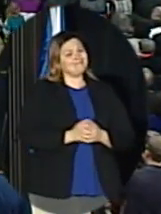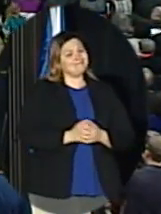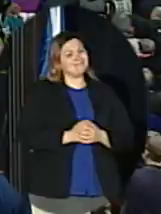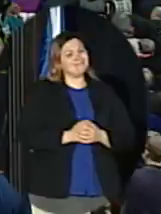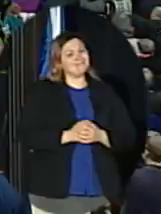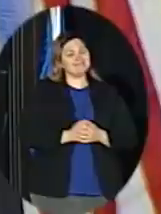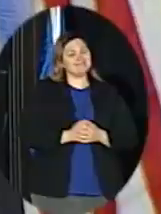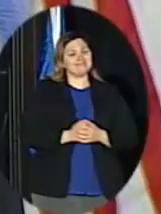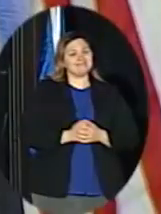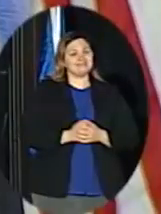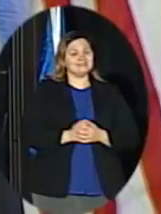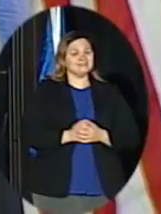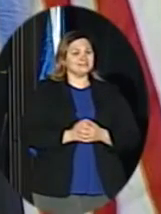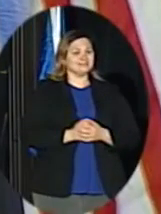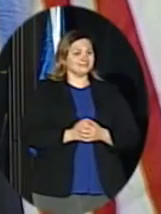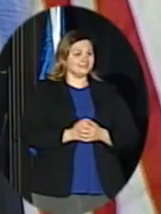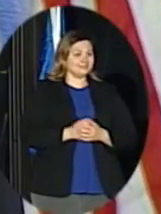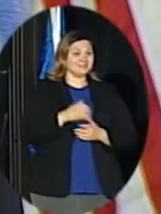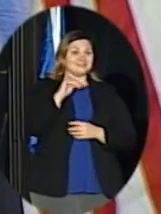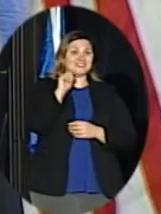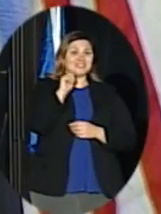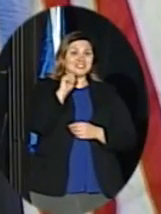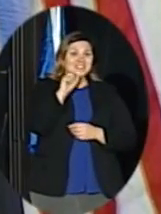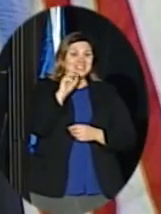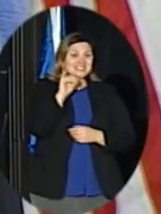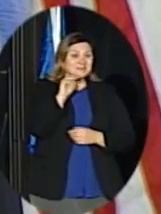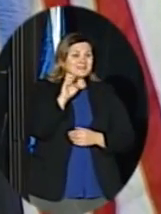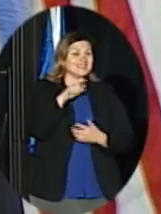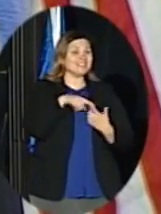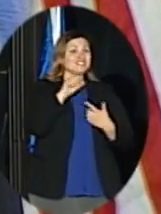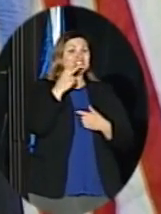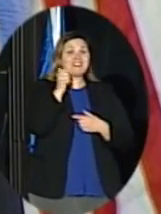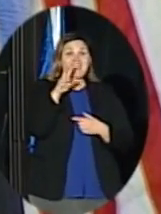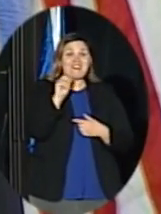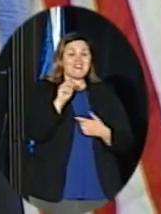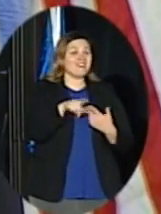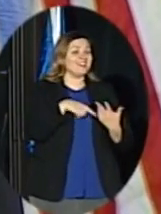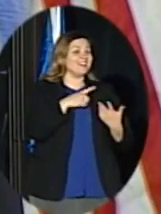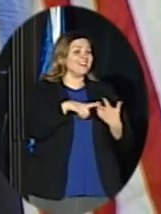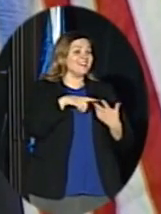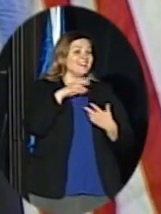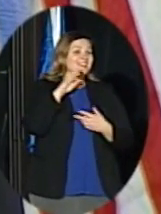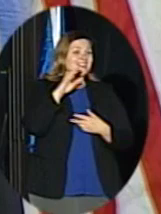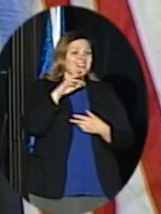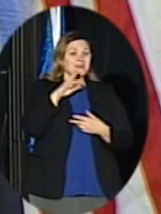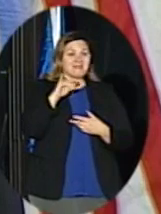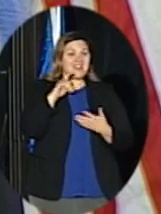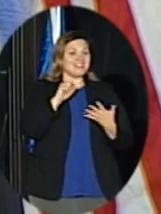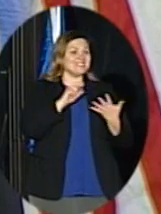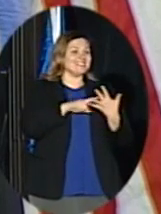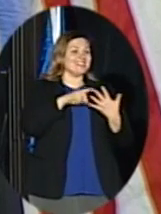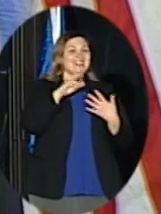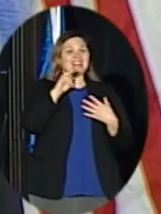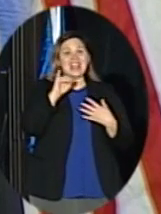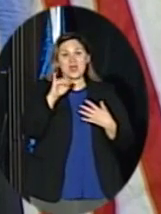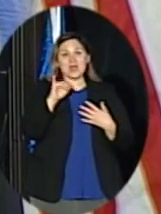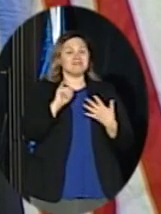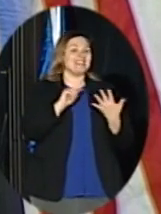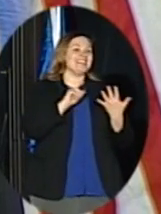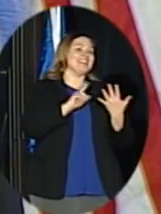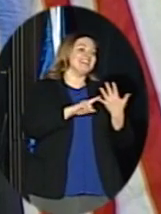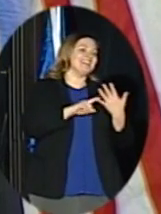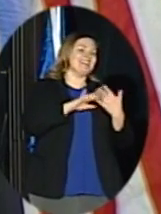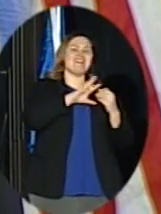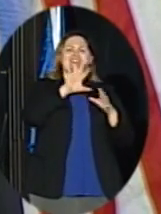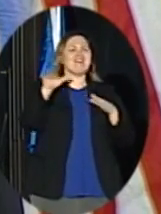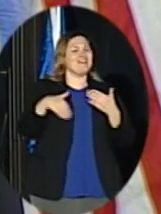To Jasmine, Sean, Melena, Miles, and Naomi, Mom, Dad, and our entire family who have traveled